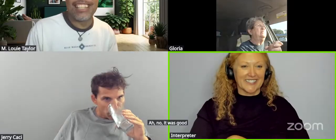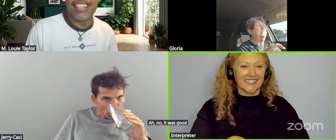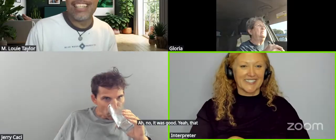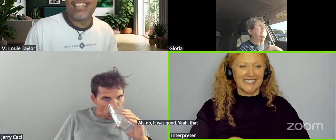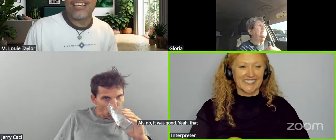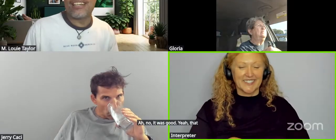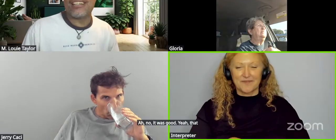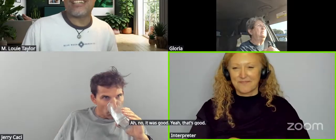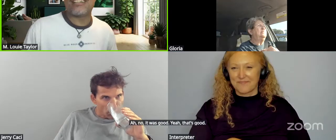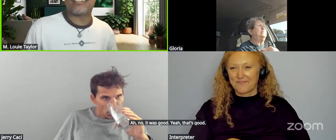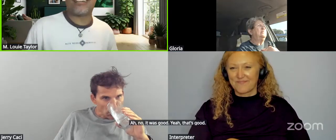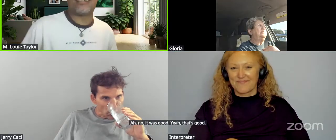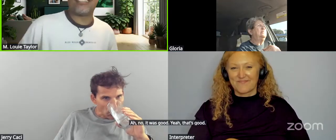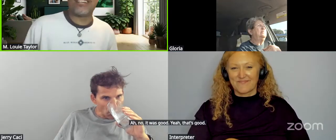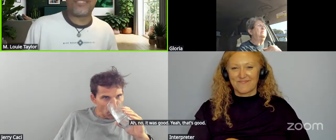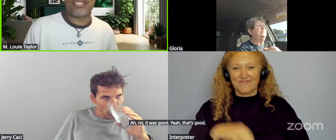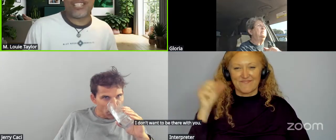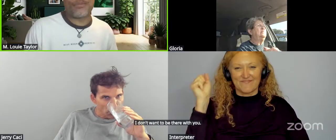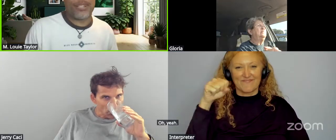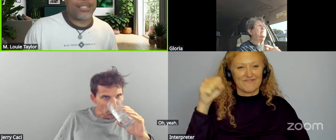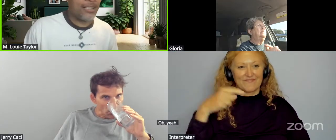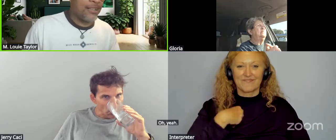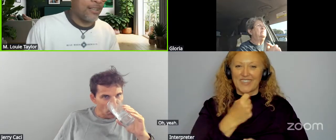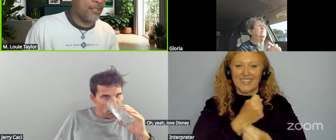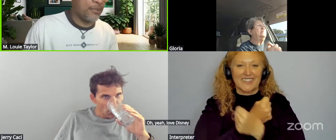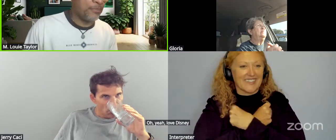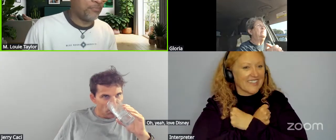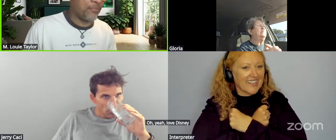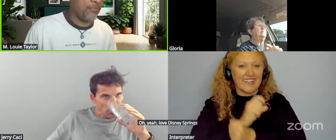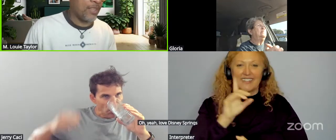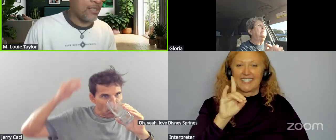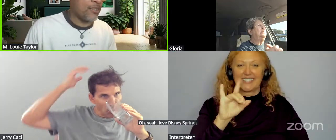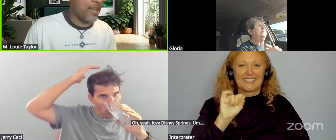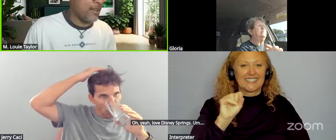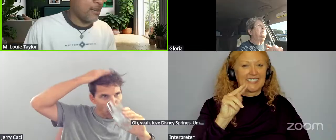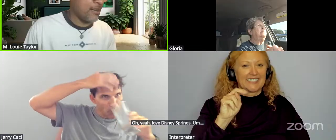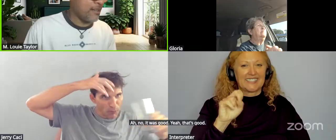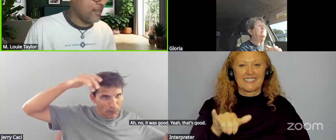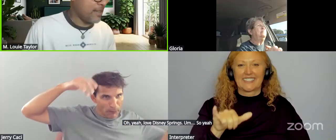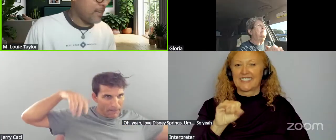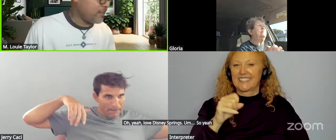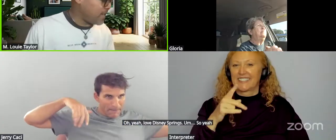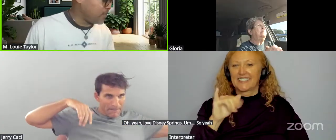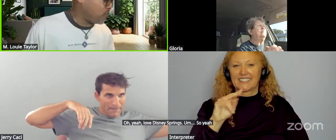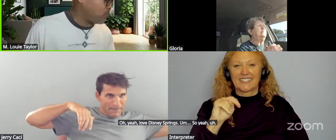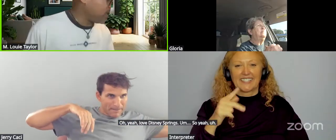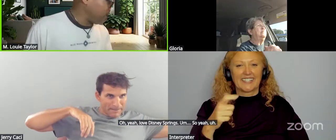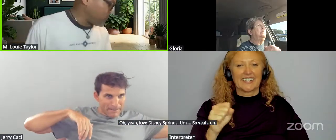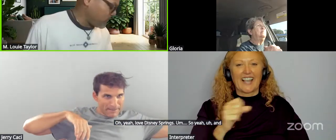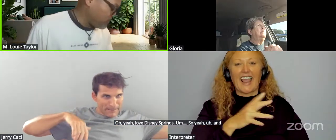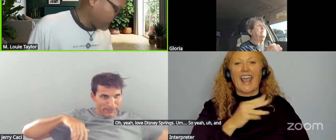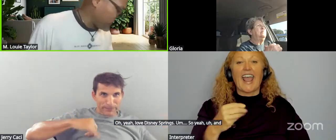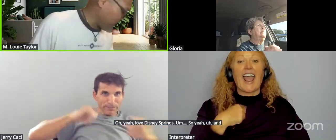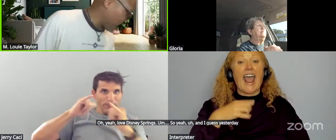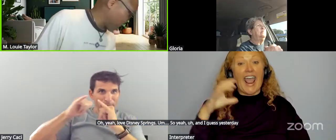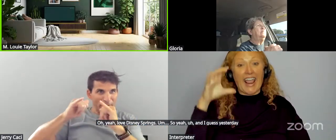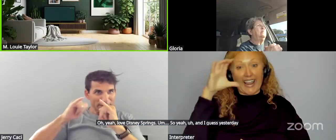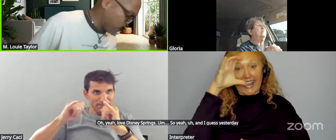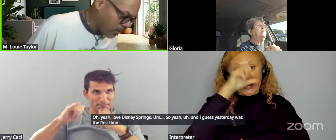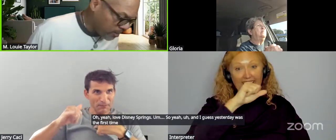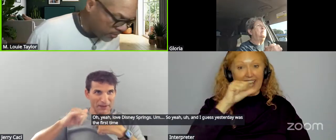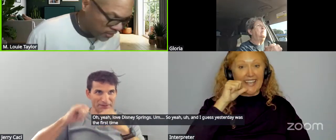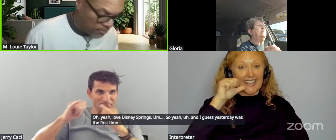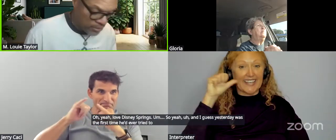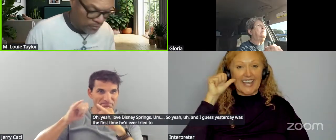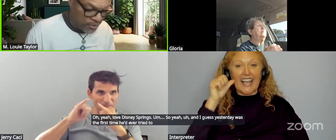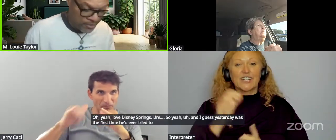good. Oh, yeah, love Disney Springs. So yeah, and I guess yesterday was the first time he'd ever tried to do a